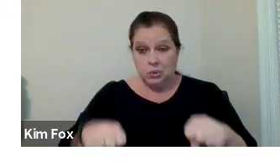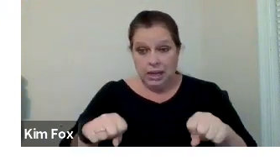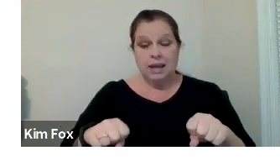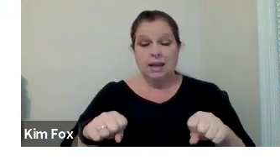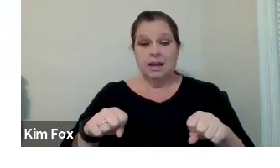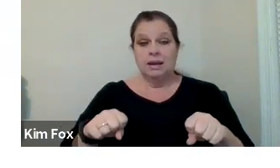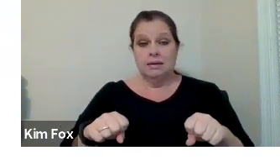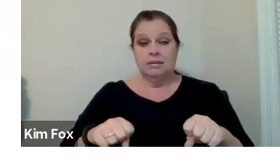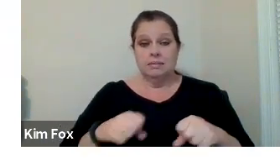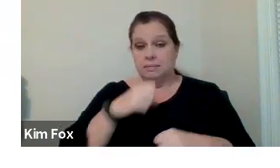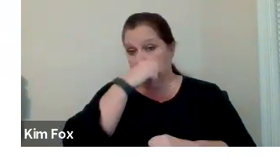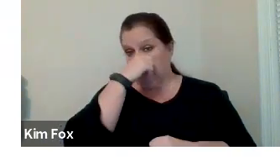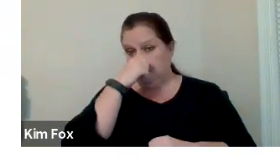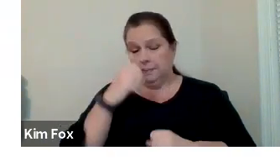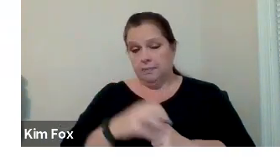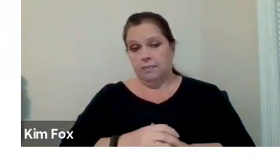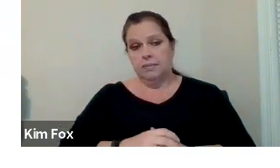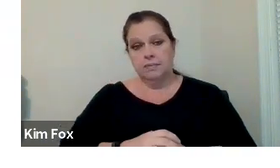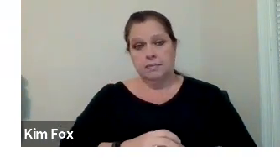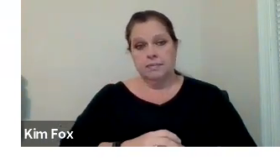eligible for.